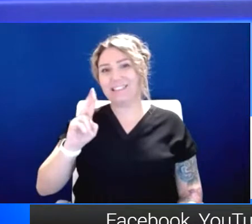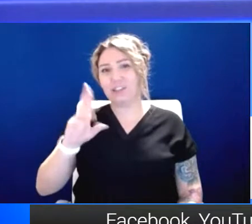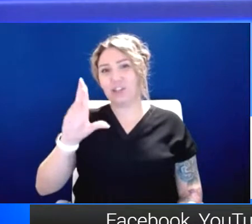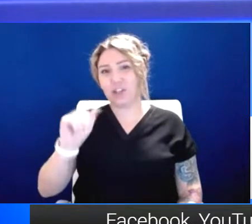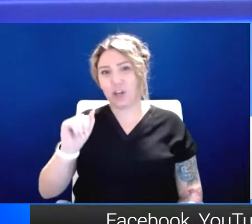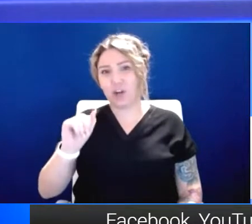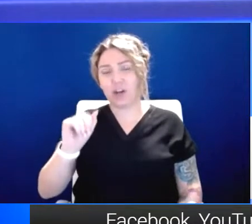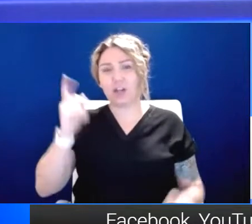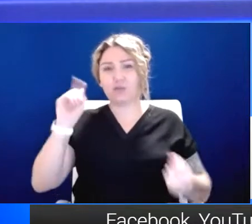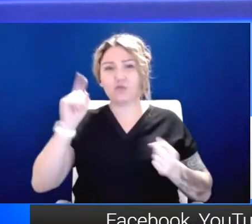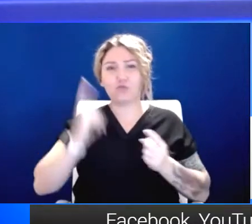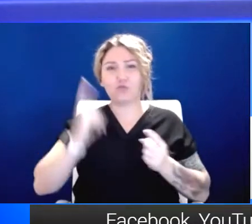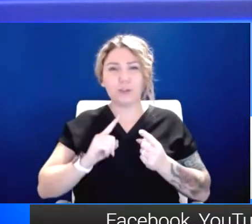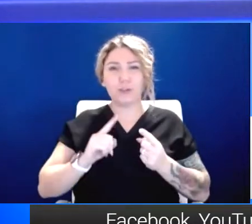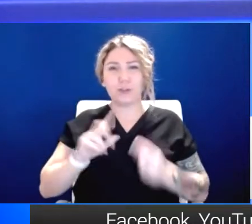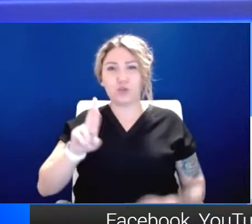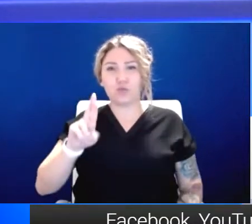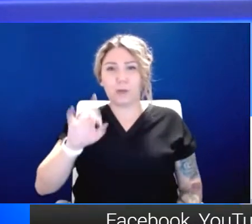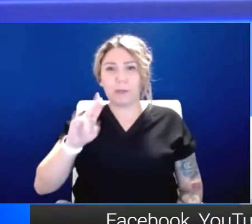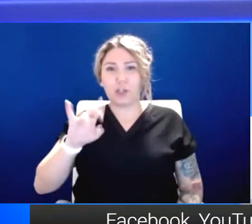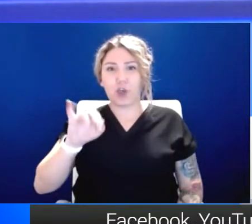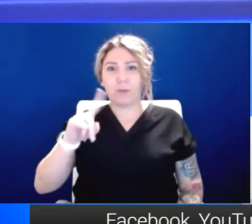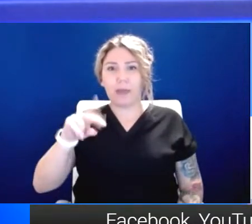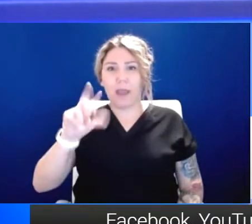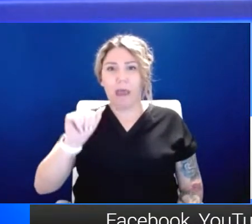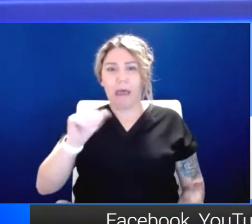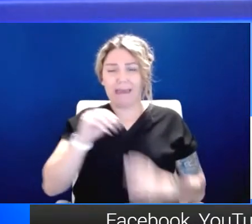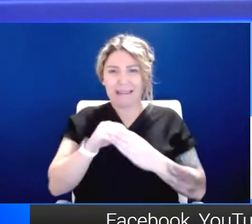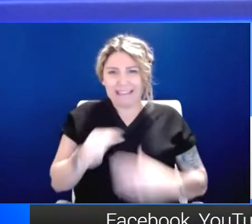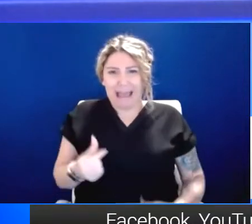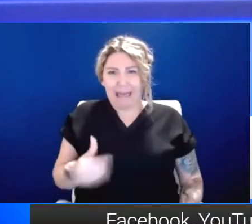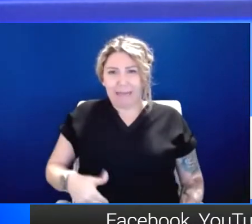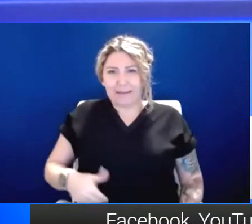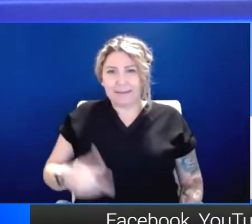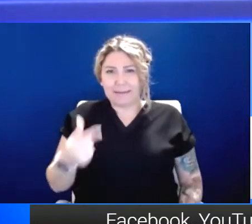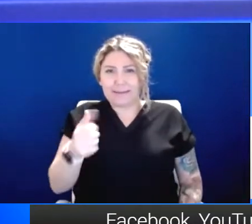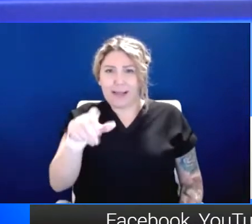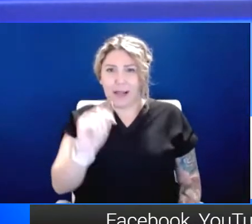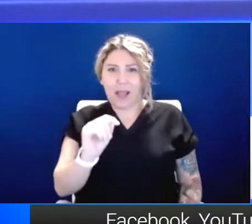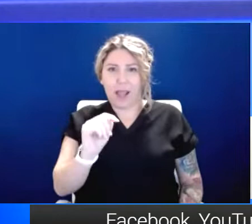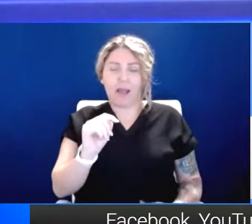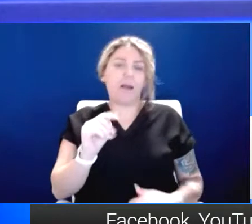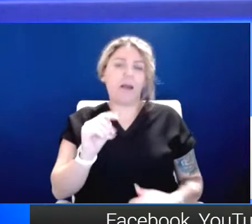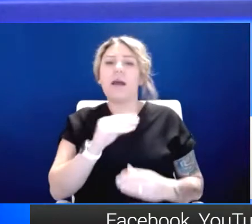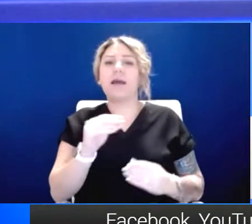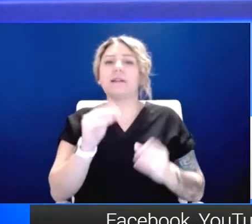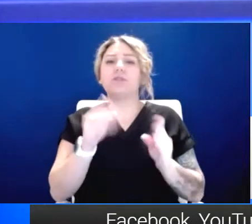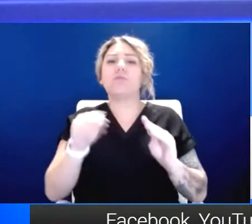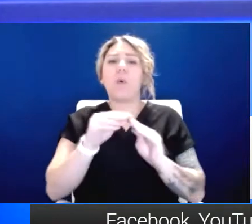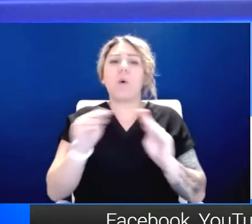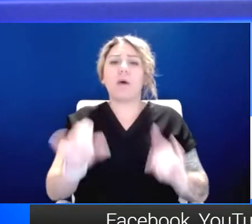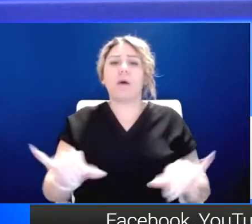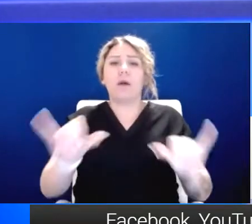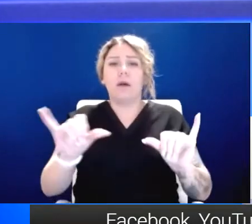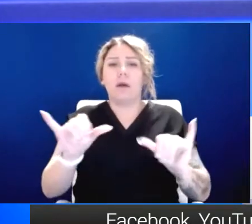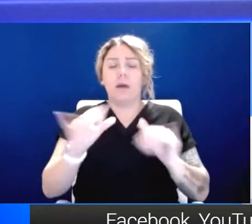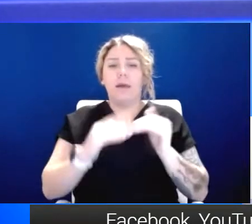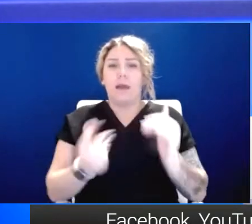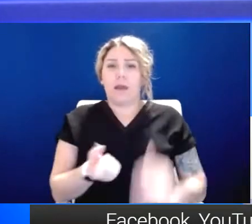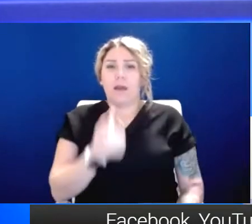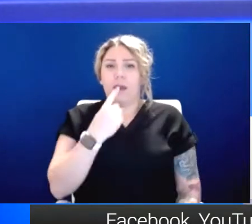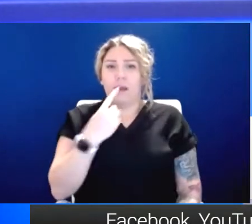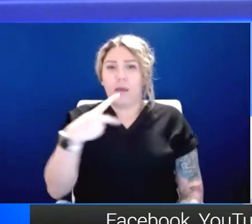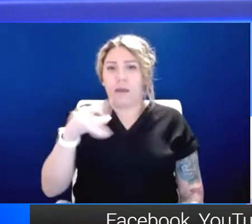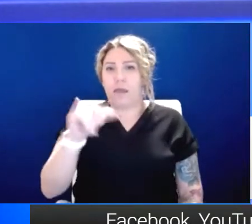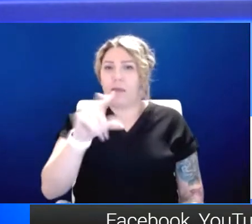gut. And the good part about it is that it releases the levodopa more continuously rather than taking pills, which we take them